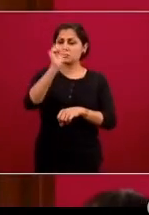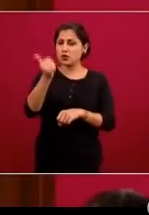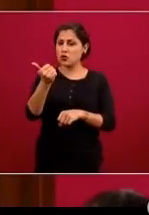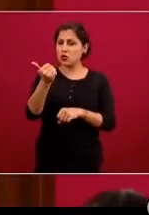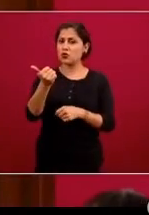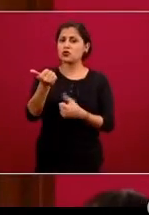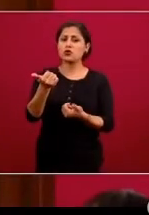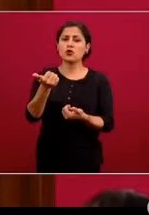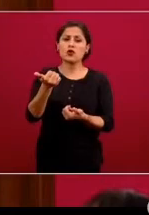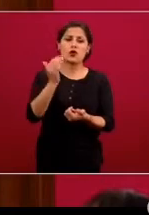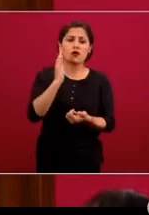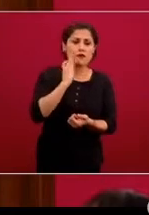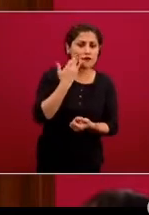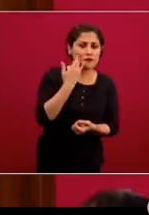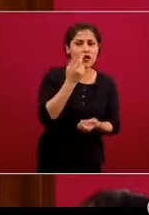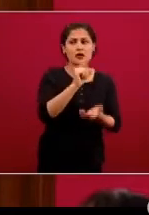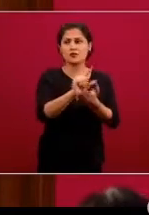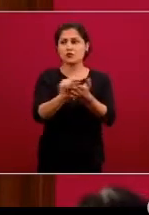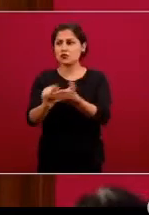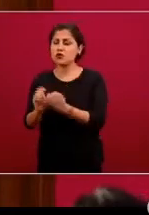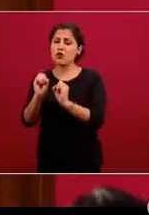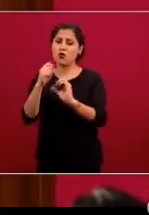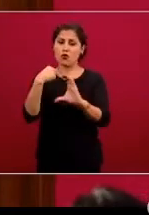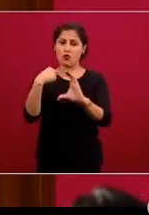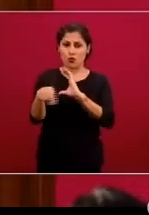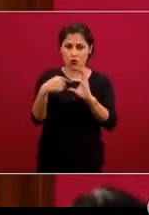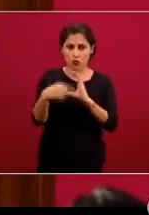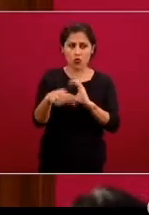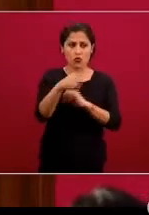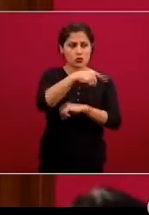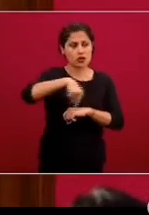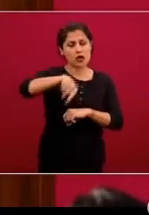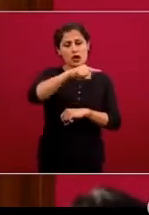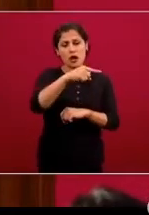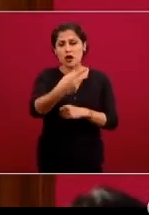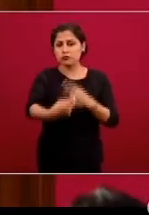by email. We can update information on this chatbot.